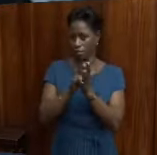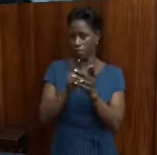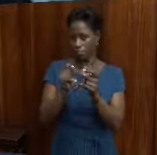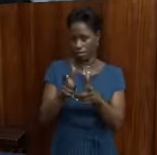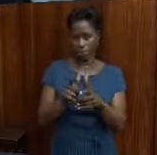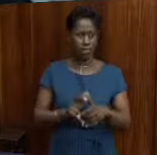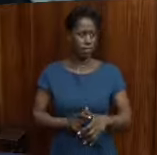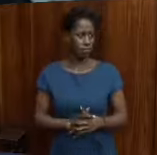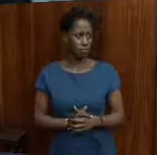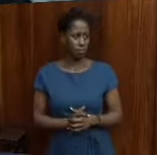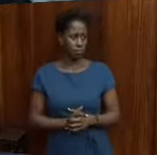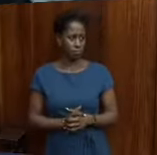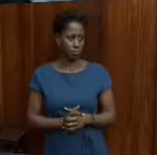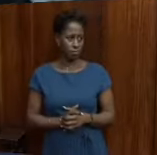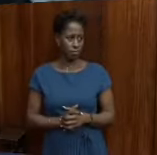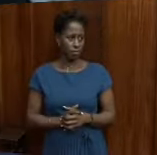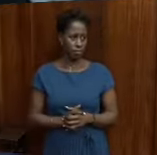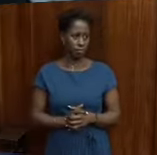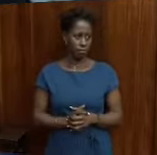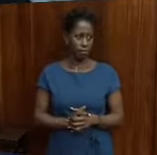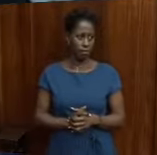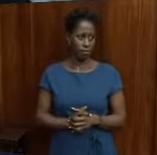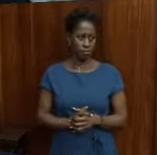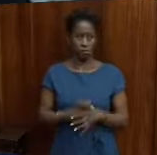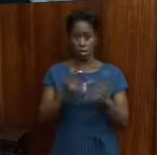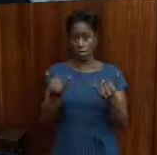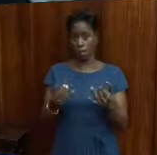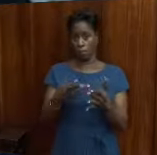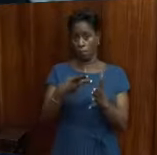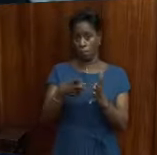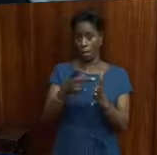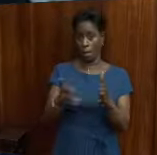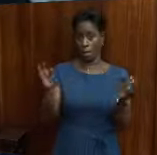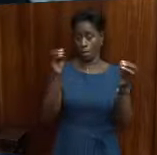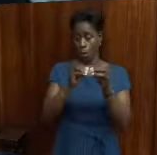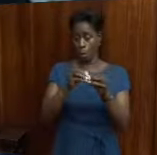shell package of the project are $43.8